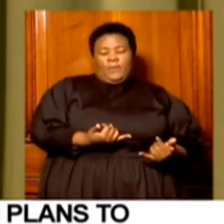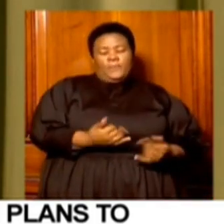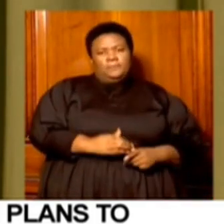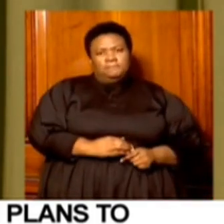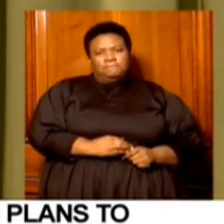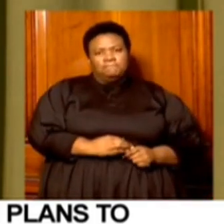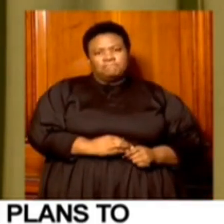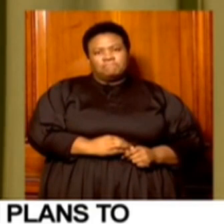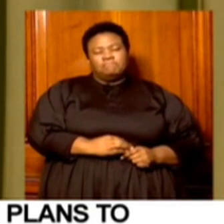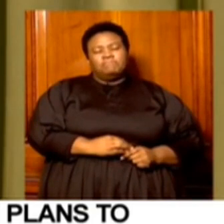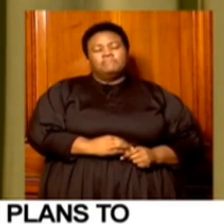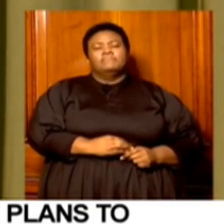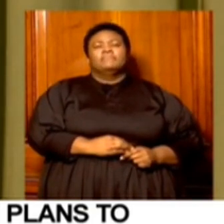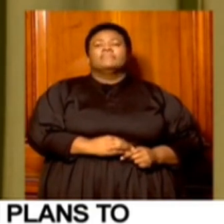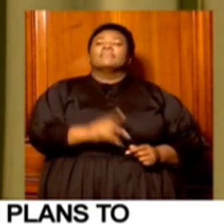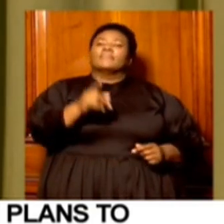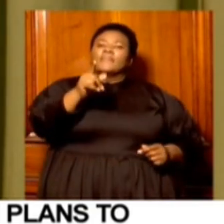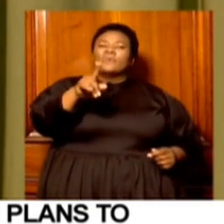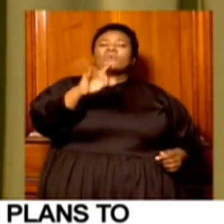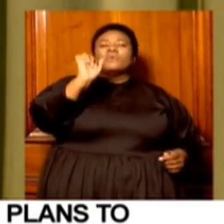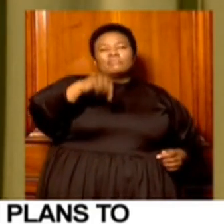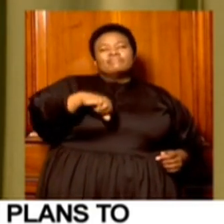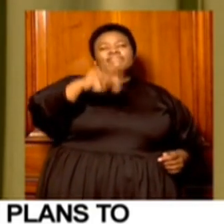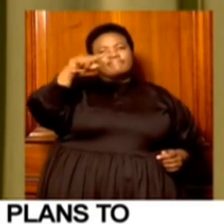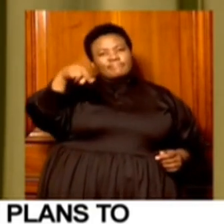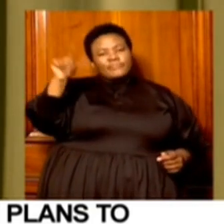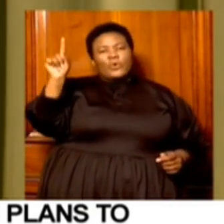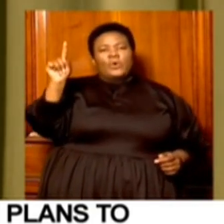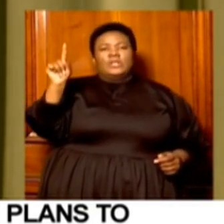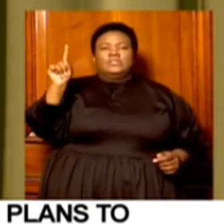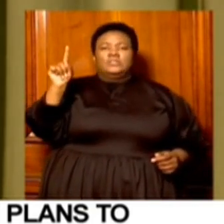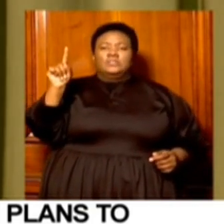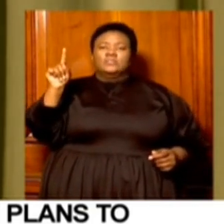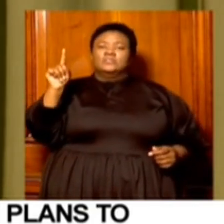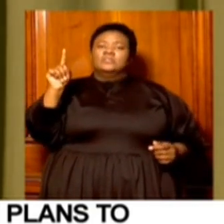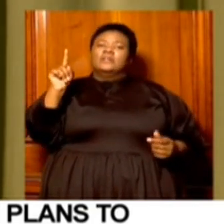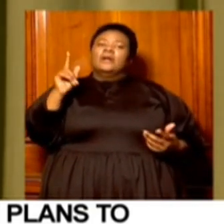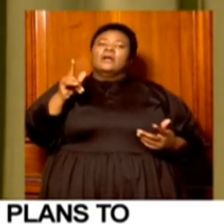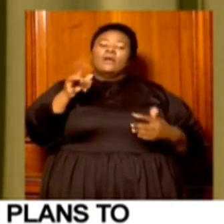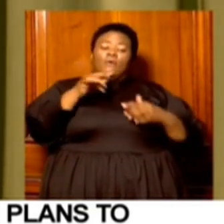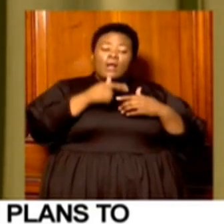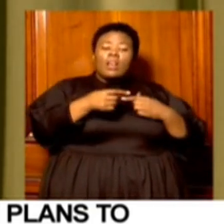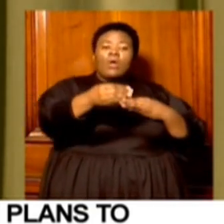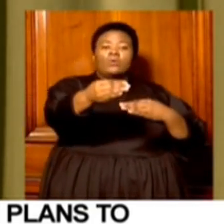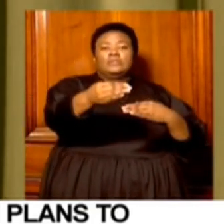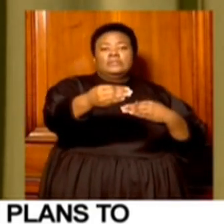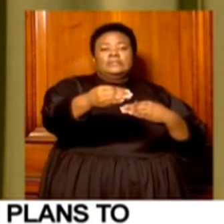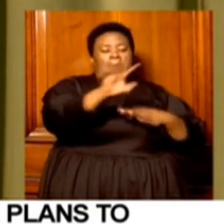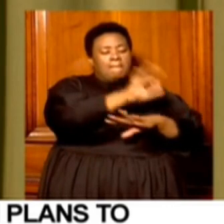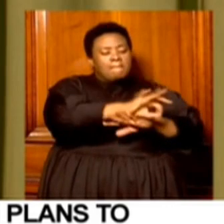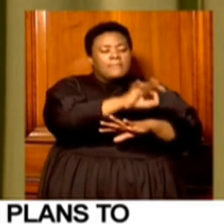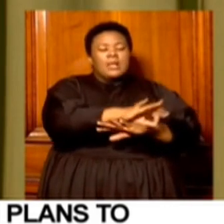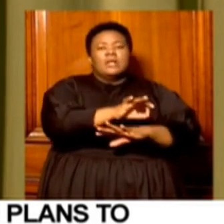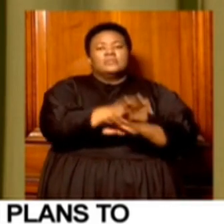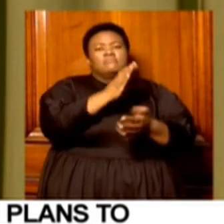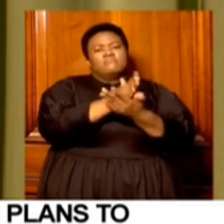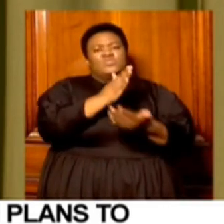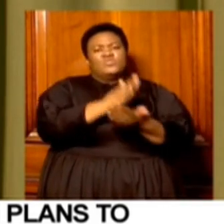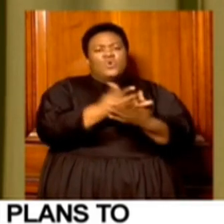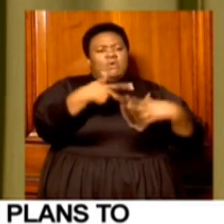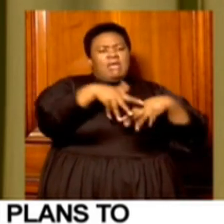And you are right about dealing with long-term plans and ensuring that we